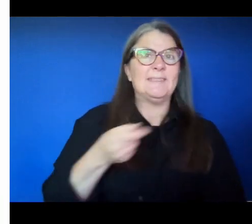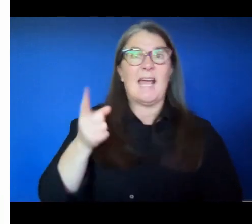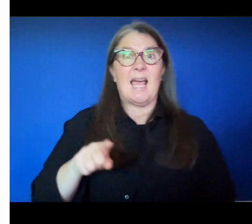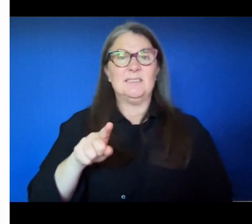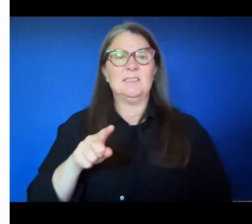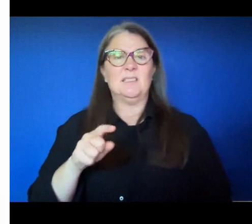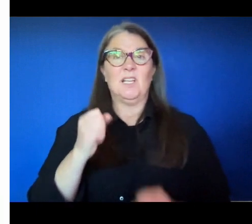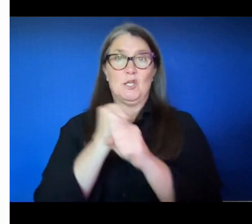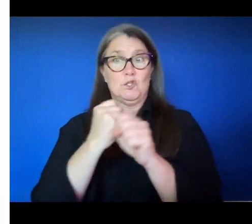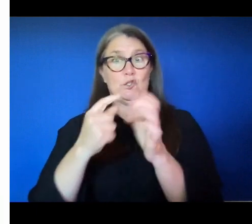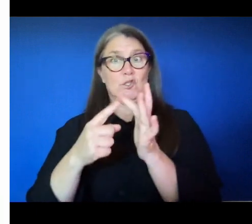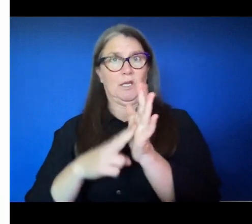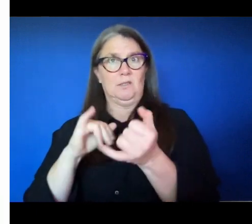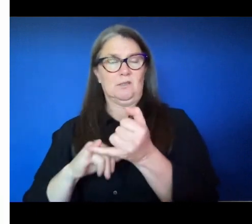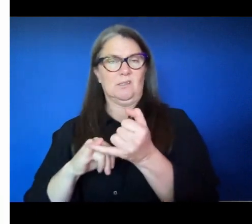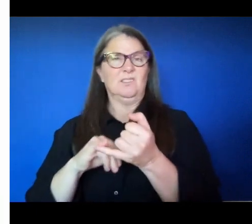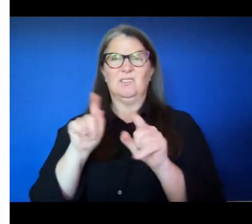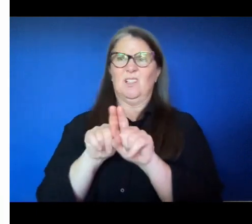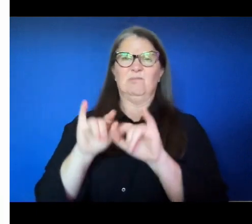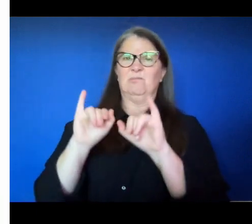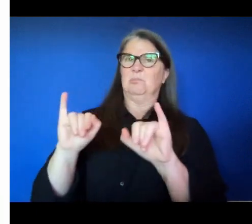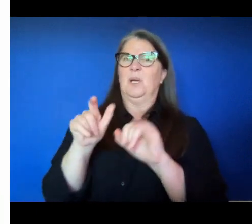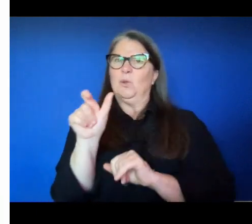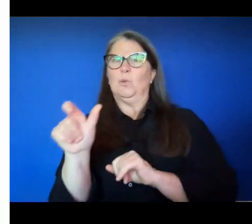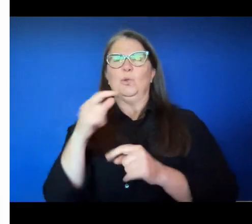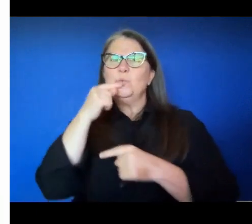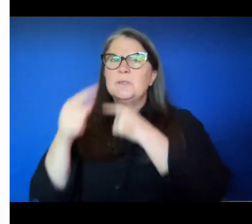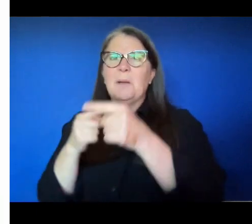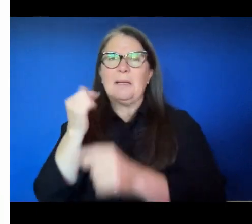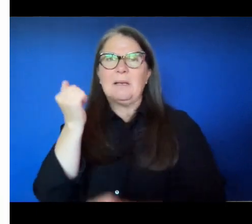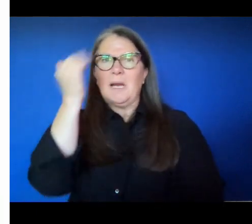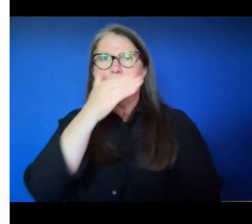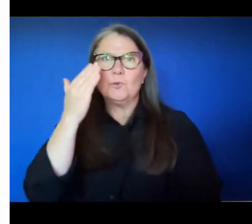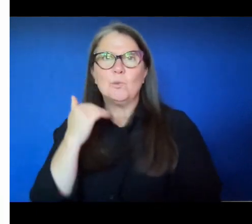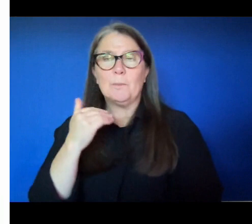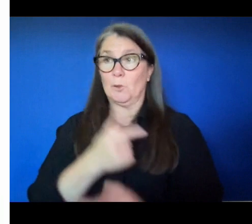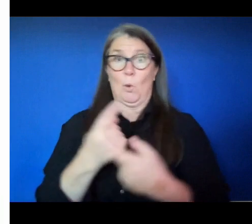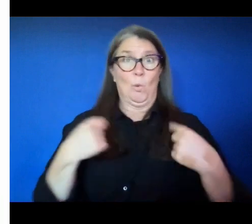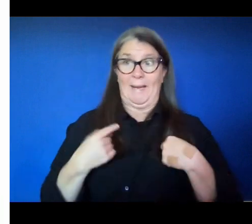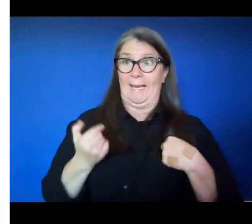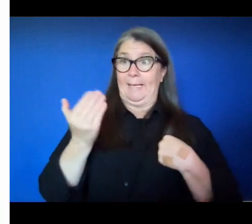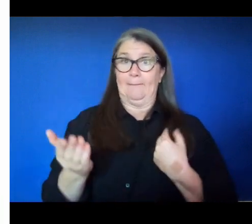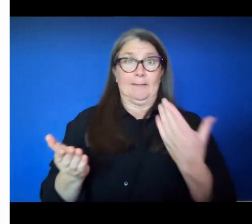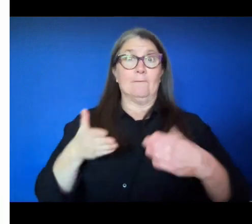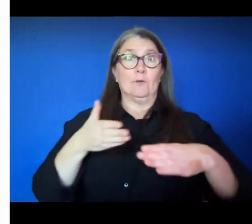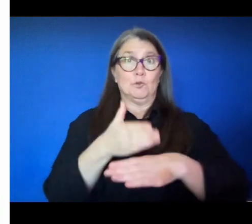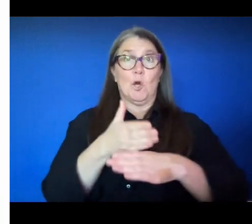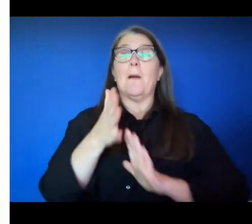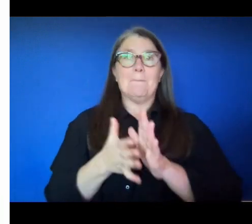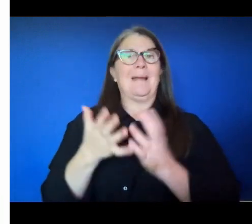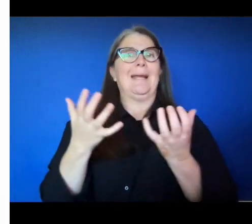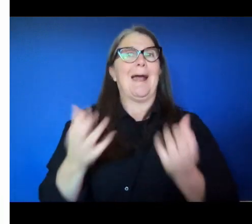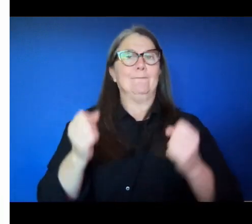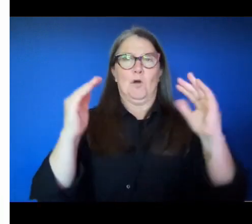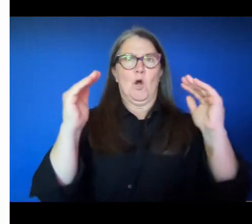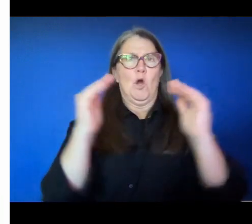"employed whilst giving homes to these people who would otherwise be thrown on the state. We are of the opinion that the amount of wages